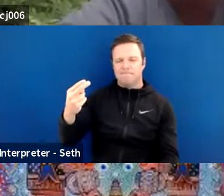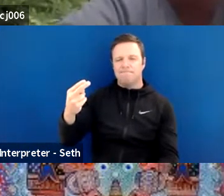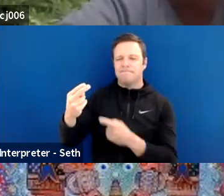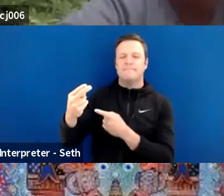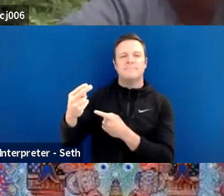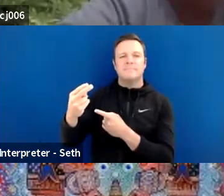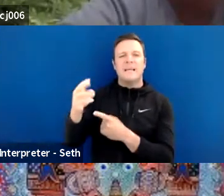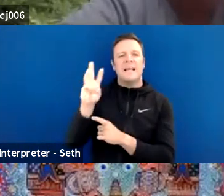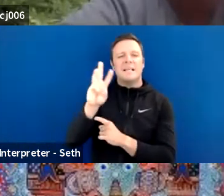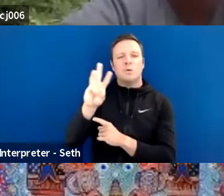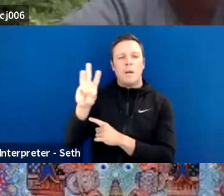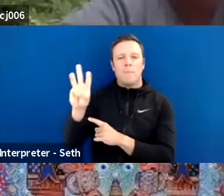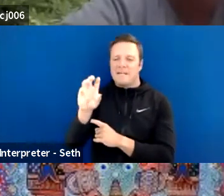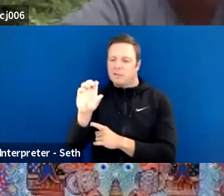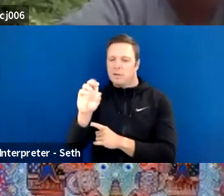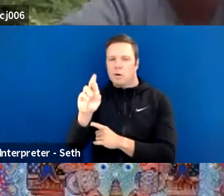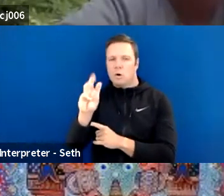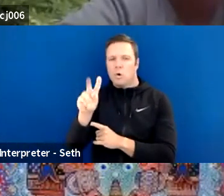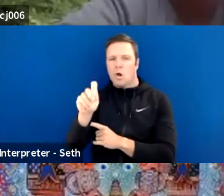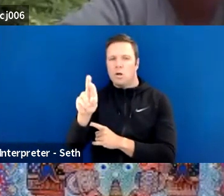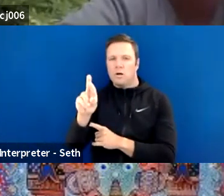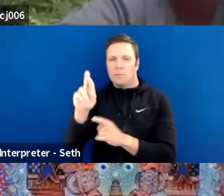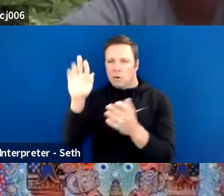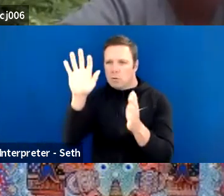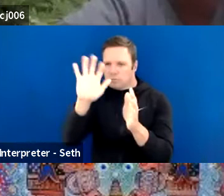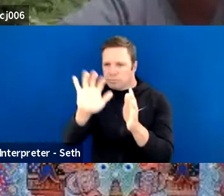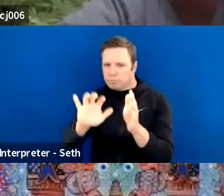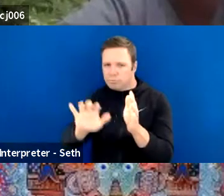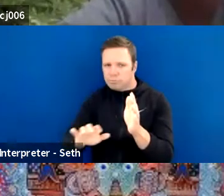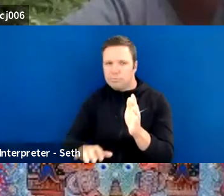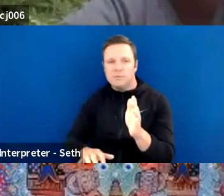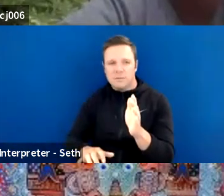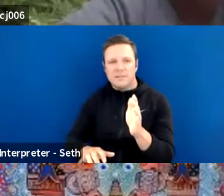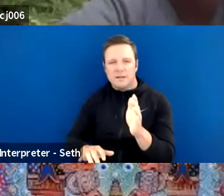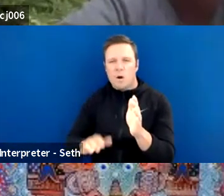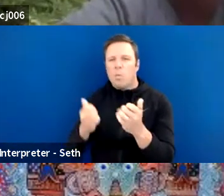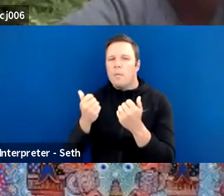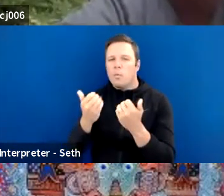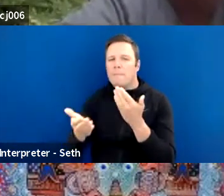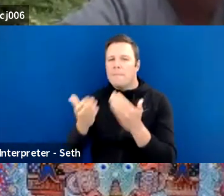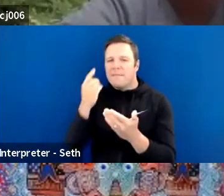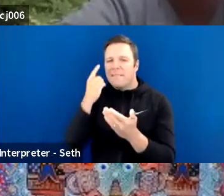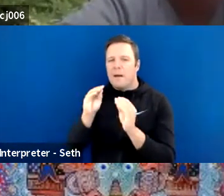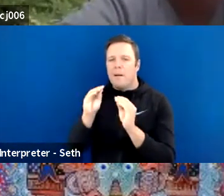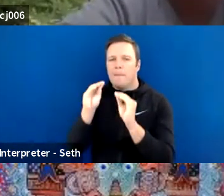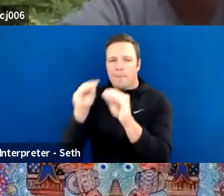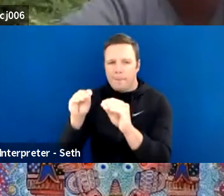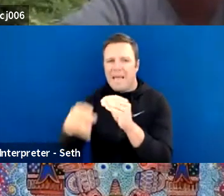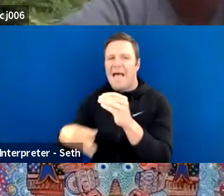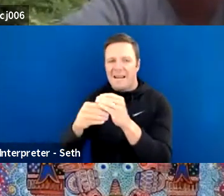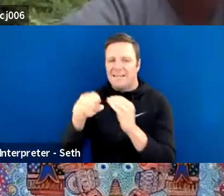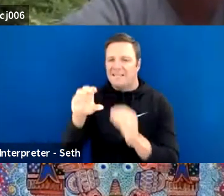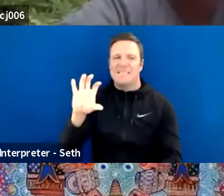web page crawler based on Wave, and we're looking at installing that into Canvas.